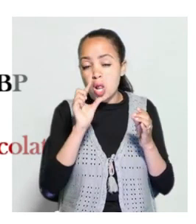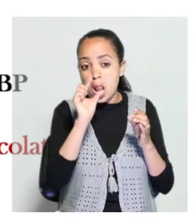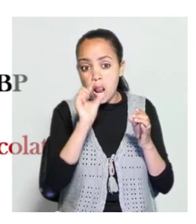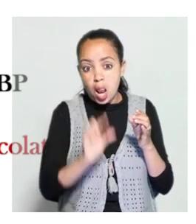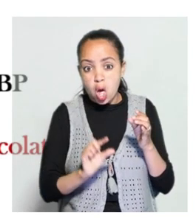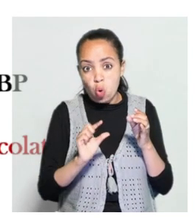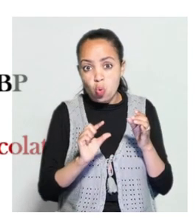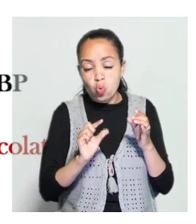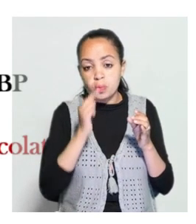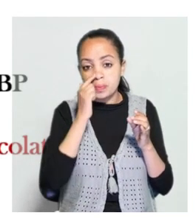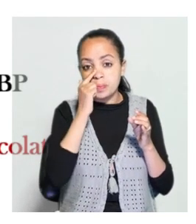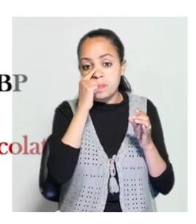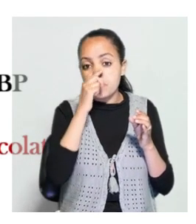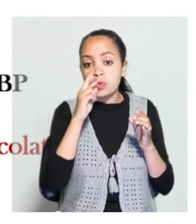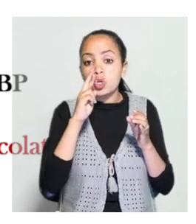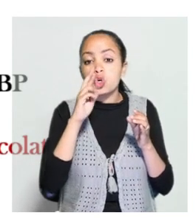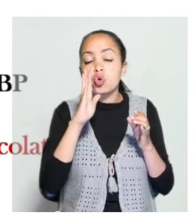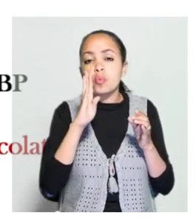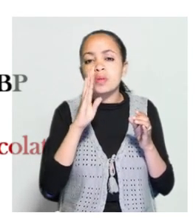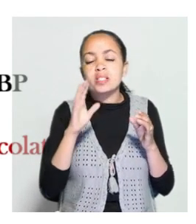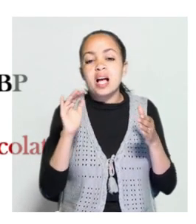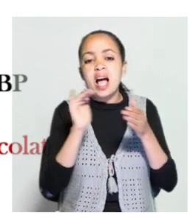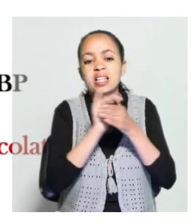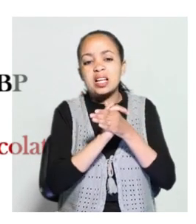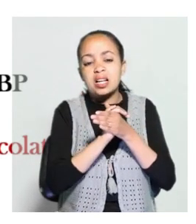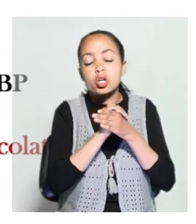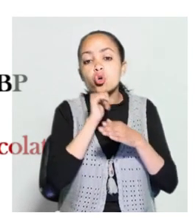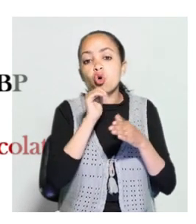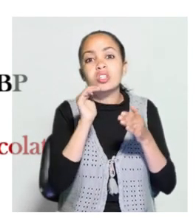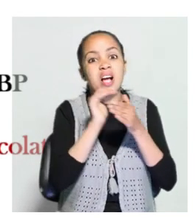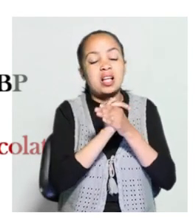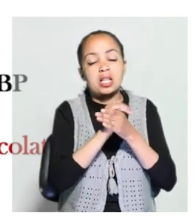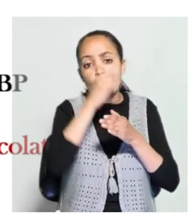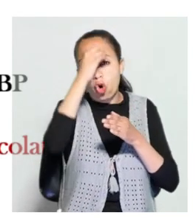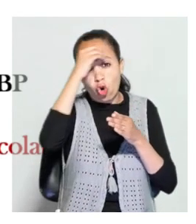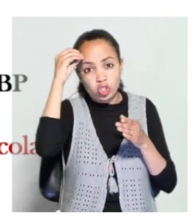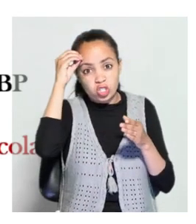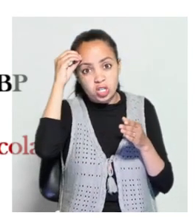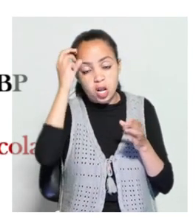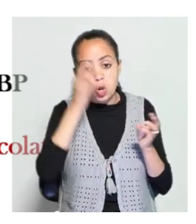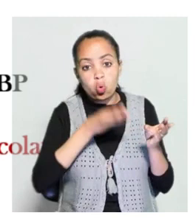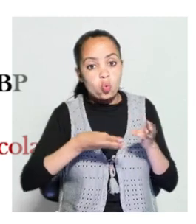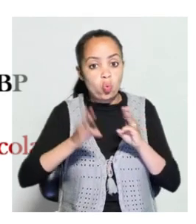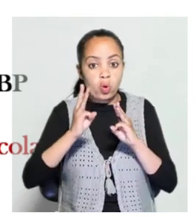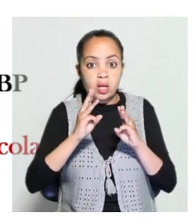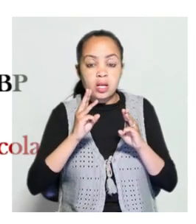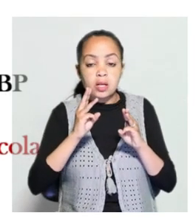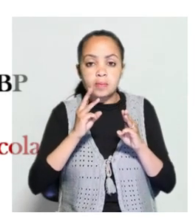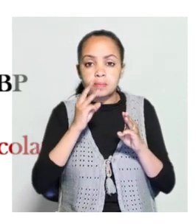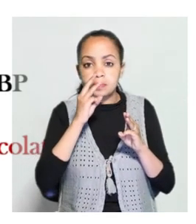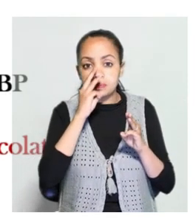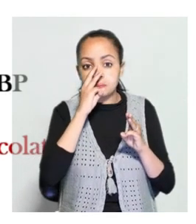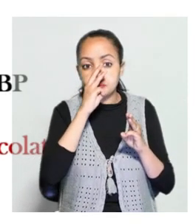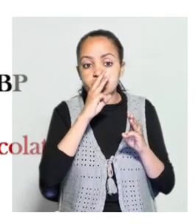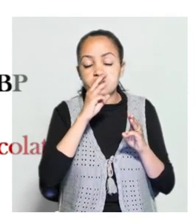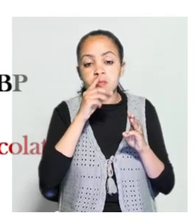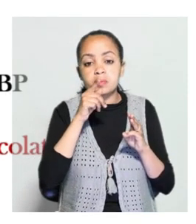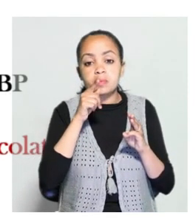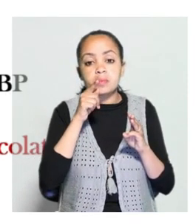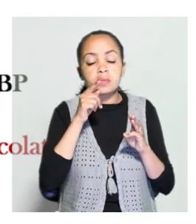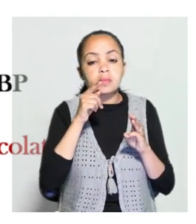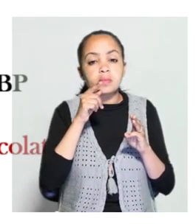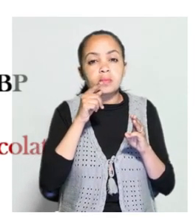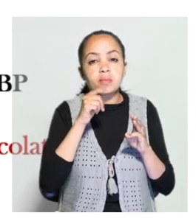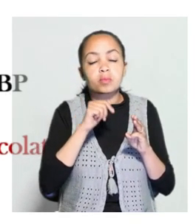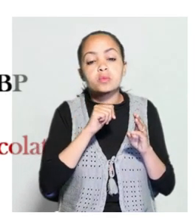low, Rubisco may be catalyzed, not catalyzed as the original manner. Instead, Rubisco behave